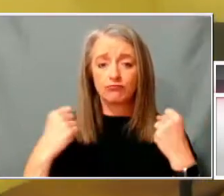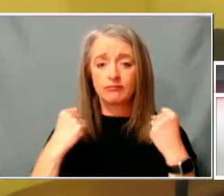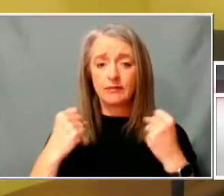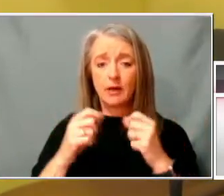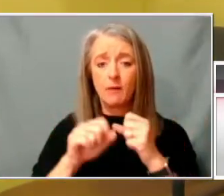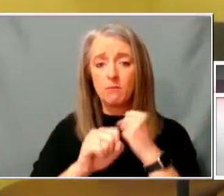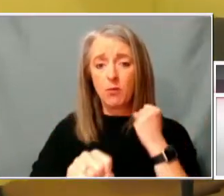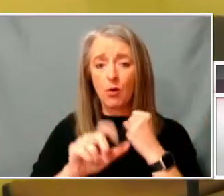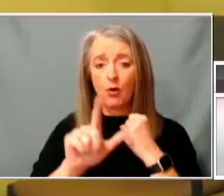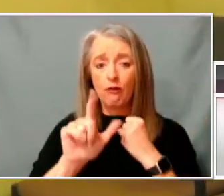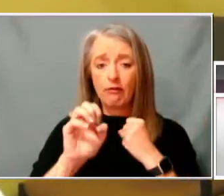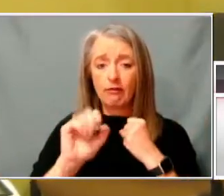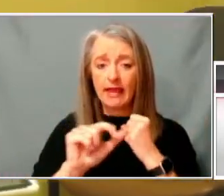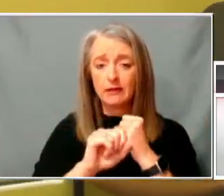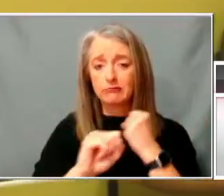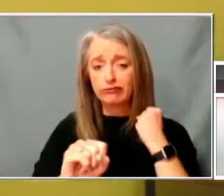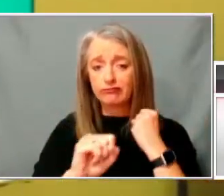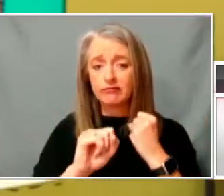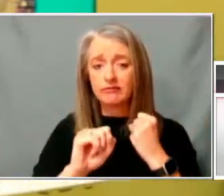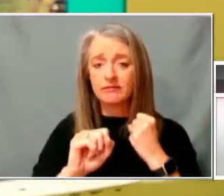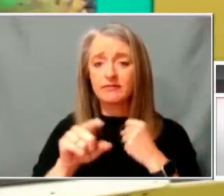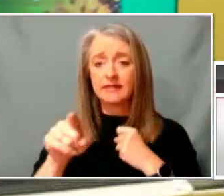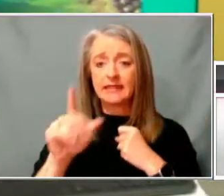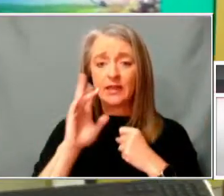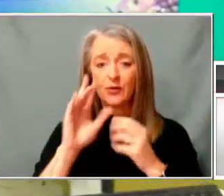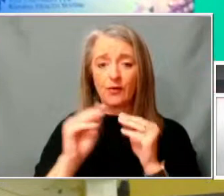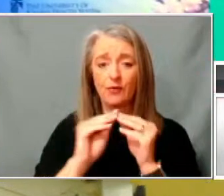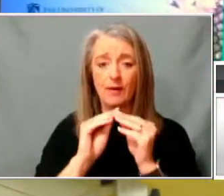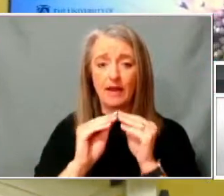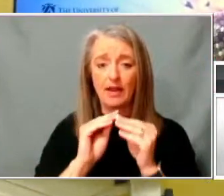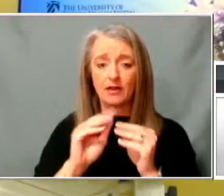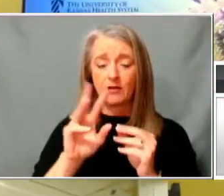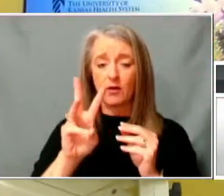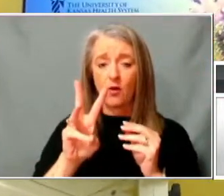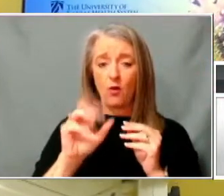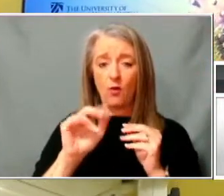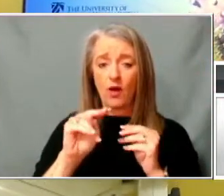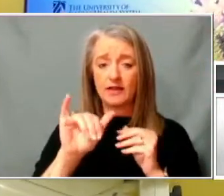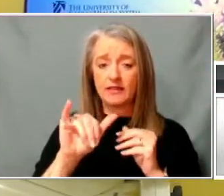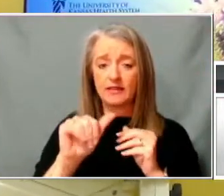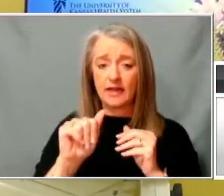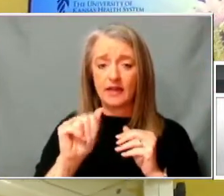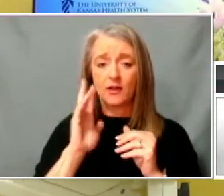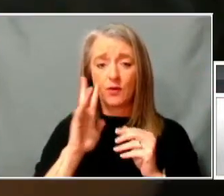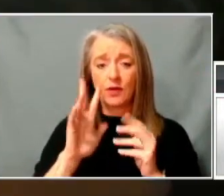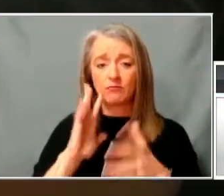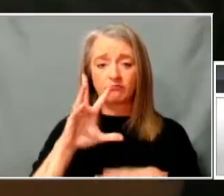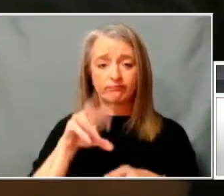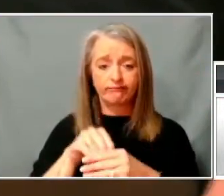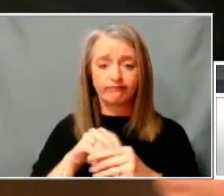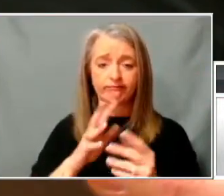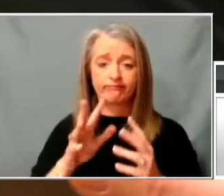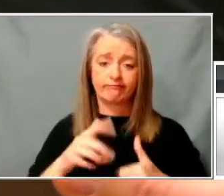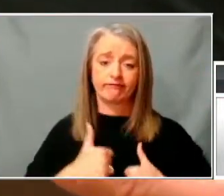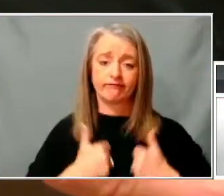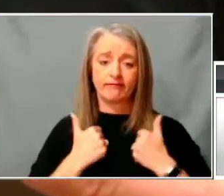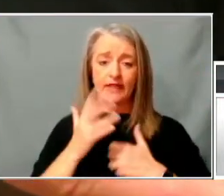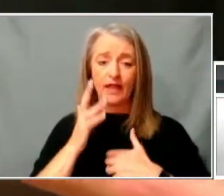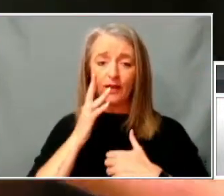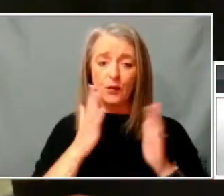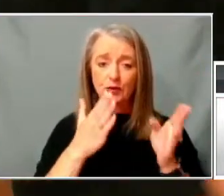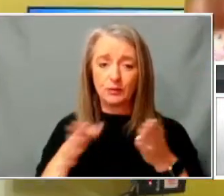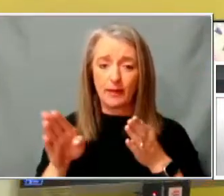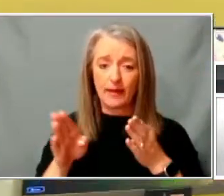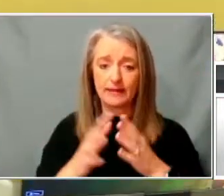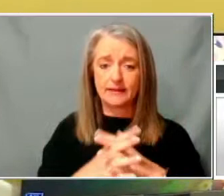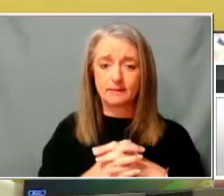And Dr. Schreppel will repair that too. Wanye says football will always be a part of his life and future plans.